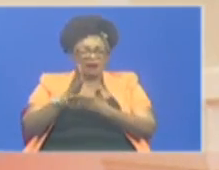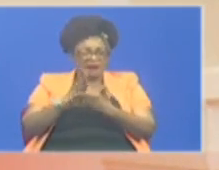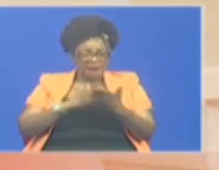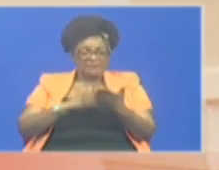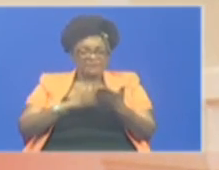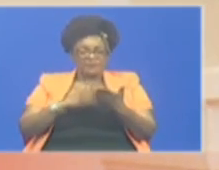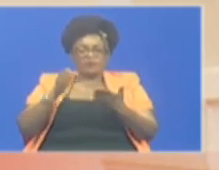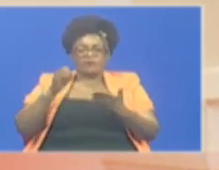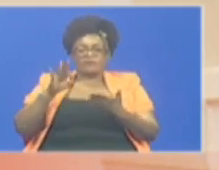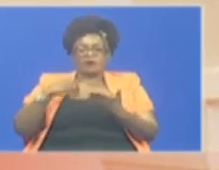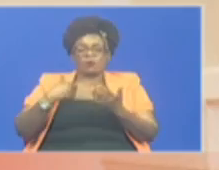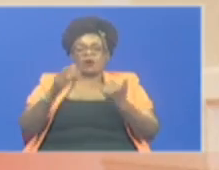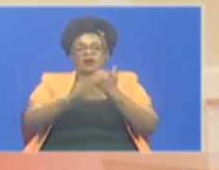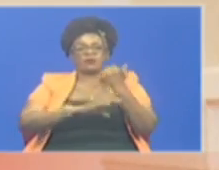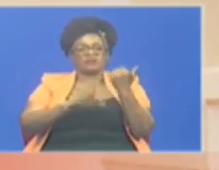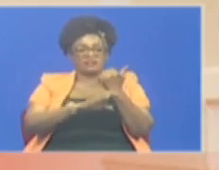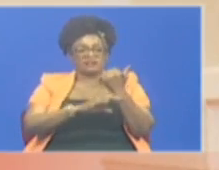counties.